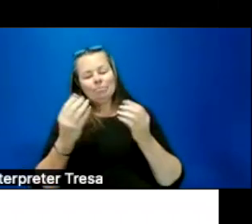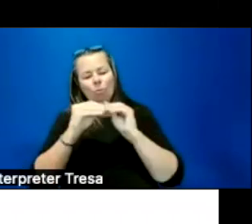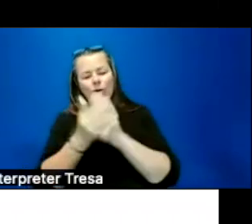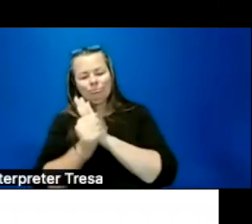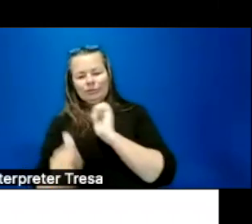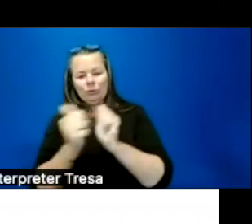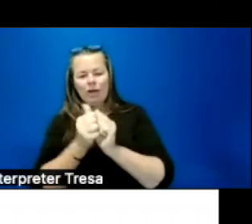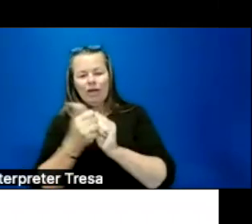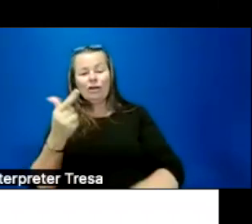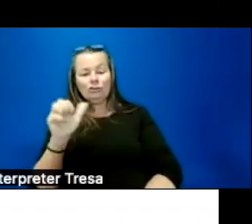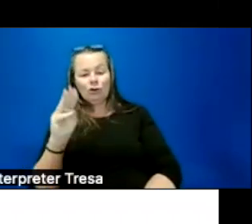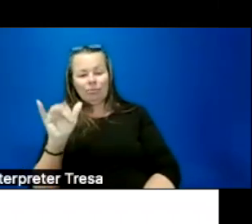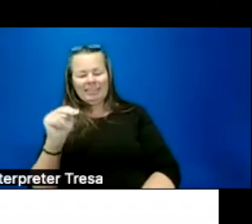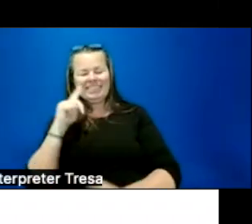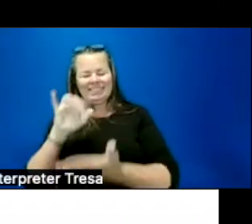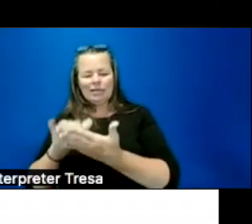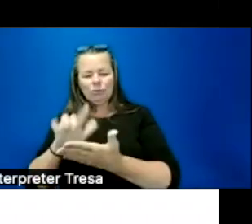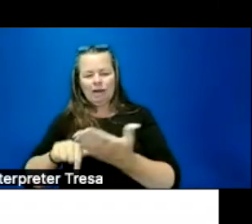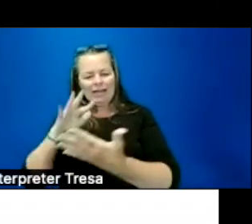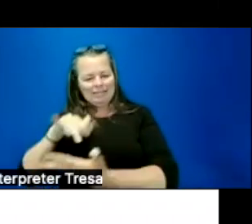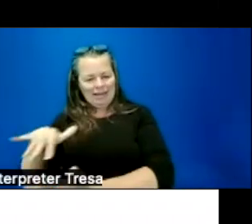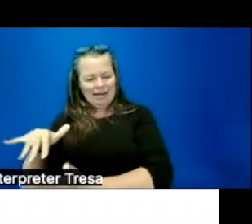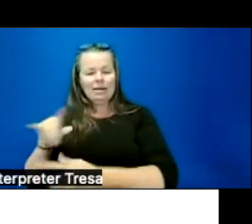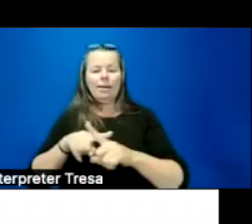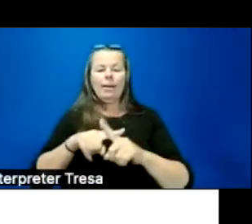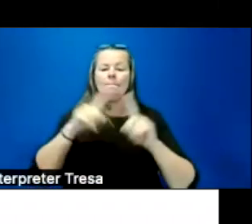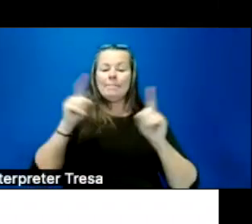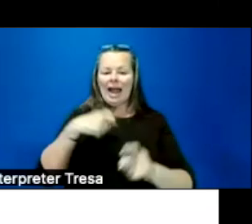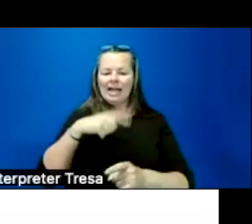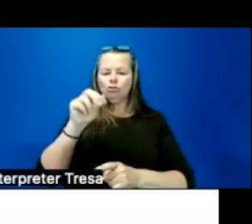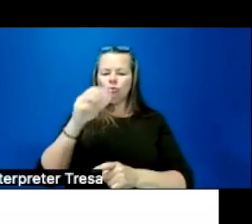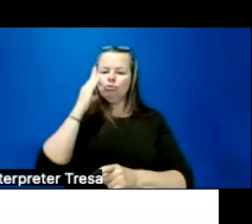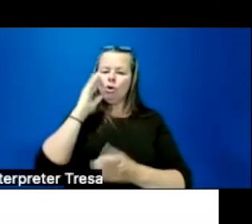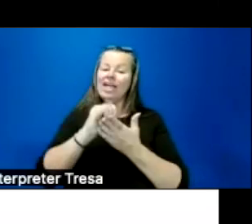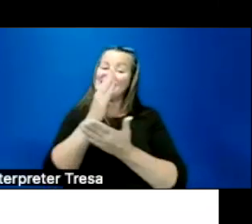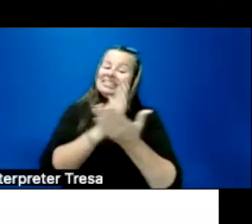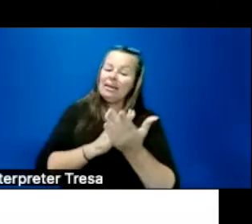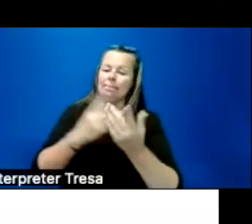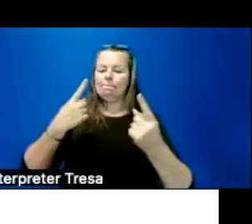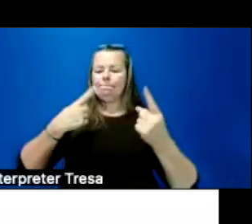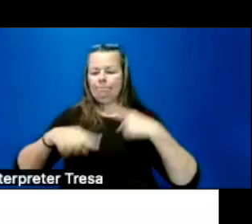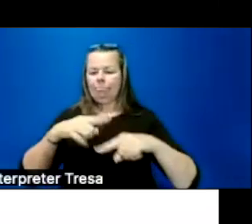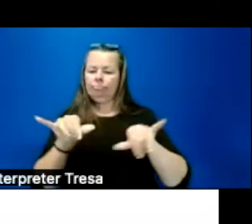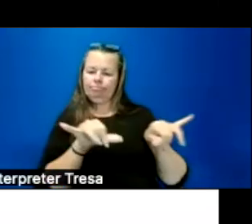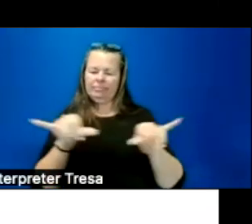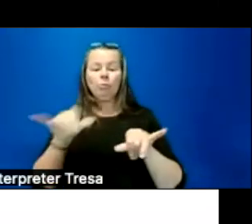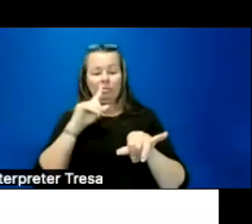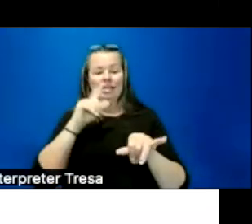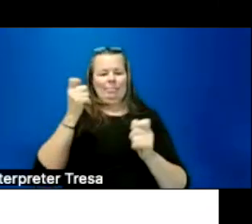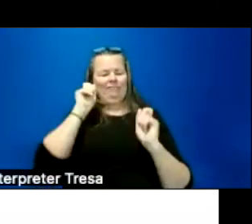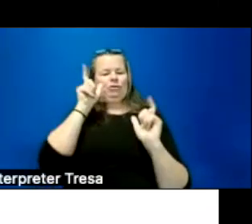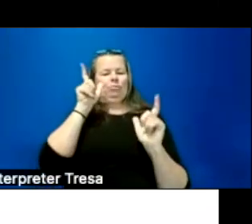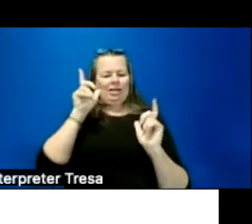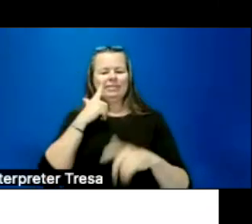this is what I studied. I also saw that some signs, they are exactly the same, which was also a pleasant surprise, because then